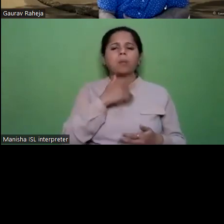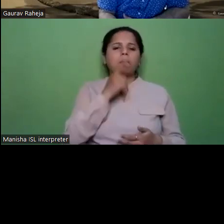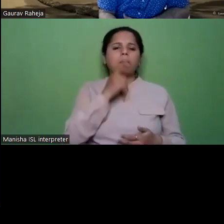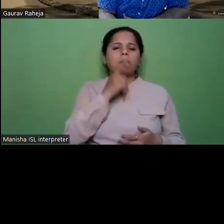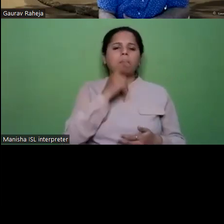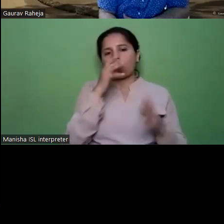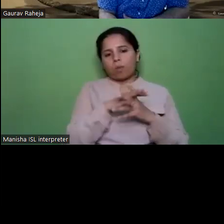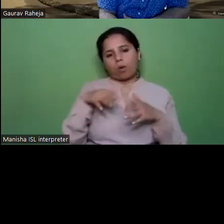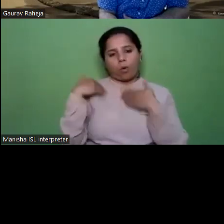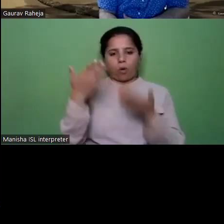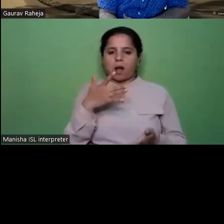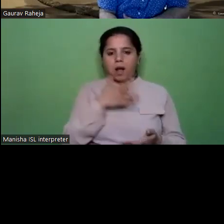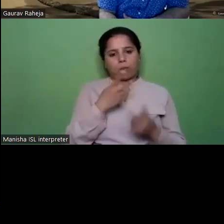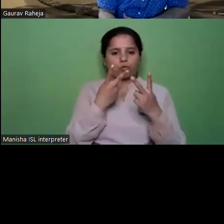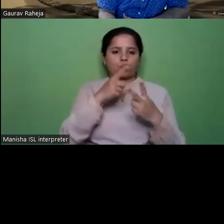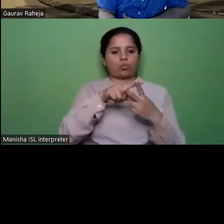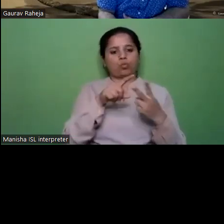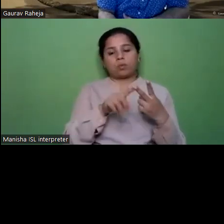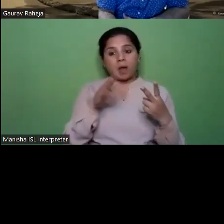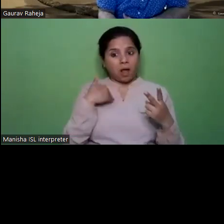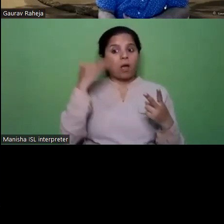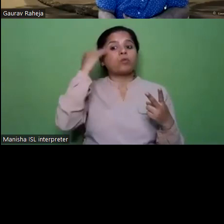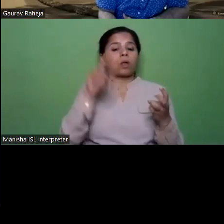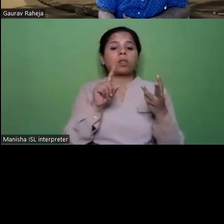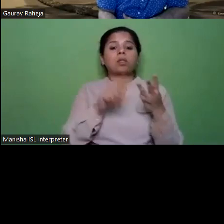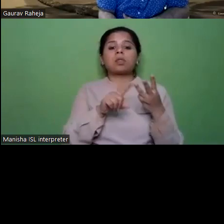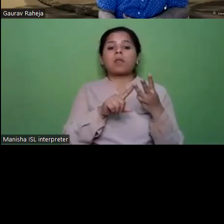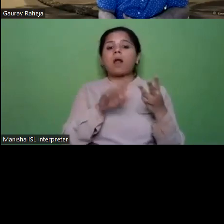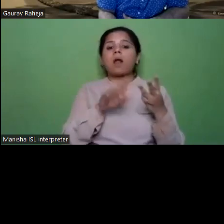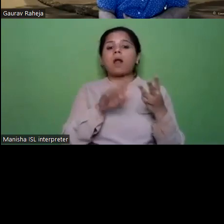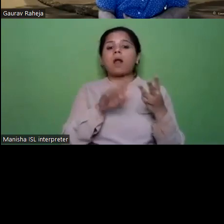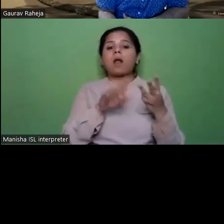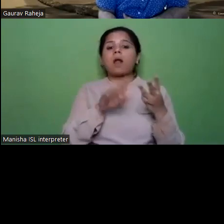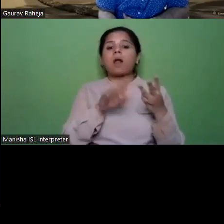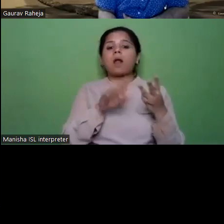female, while we are aware that there is a third gender also,